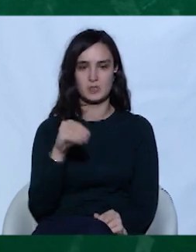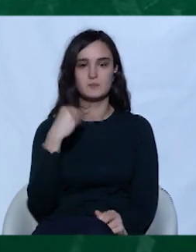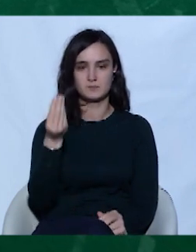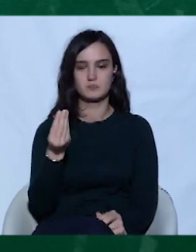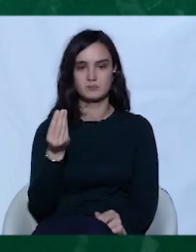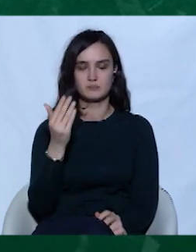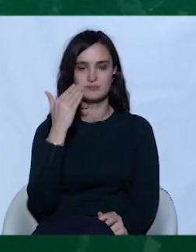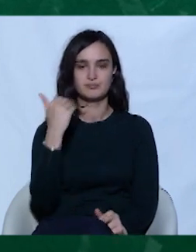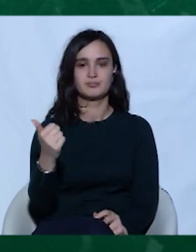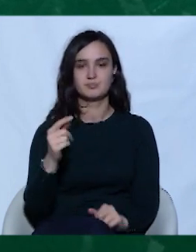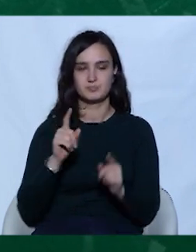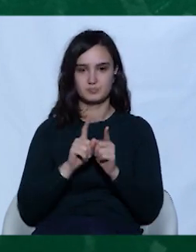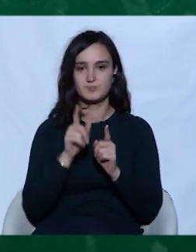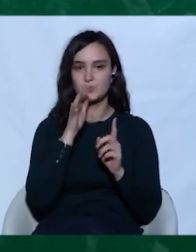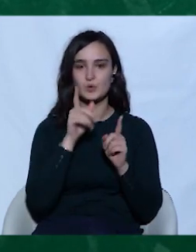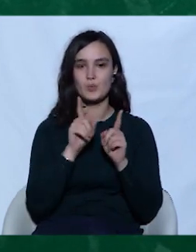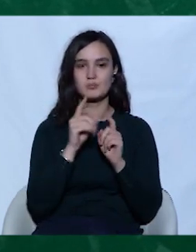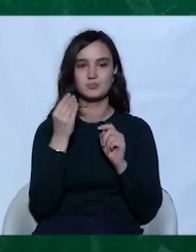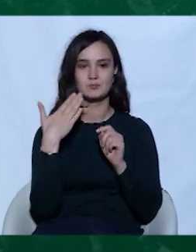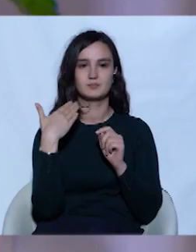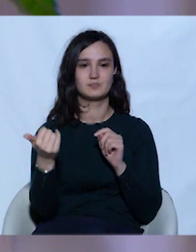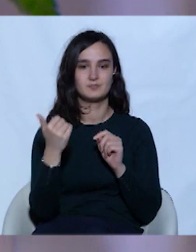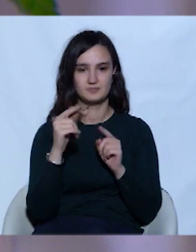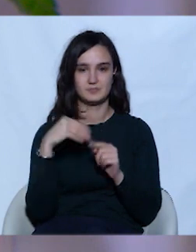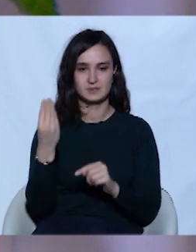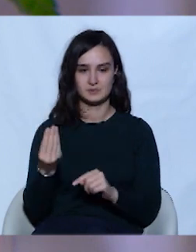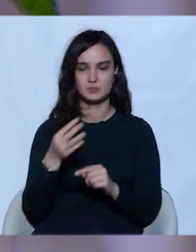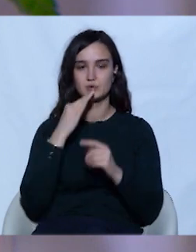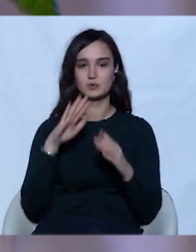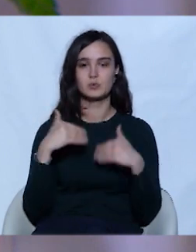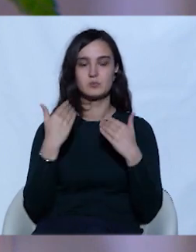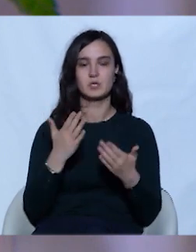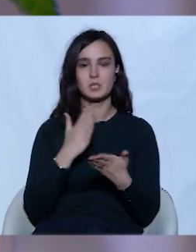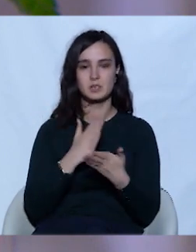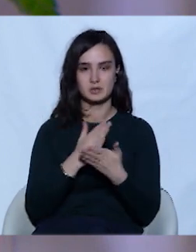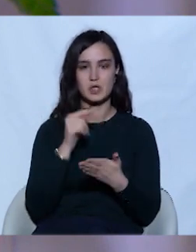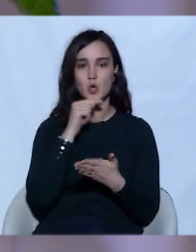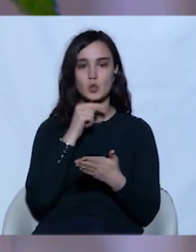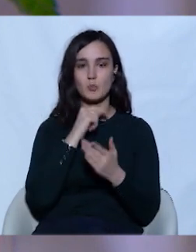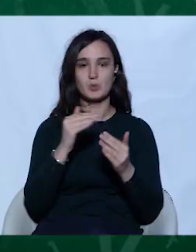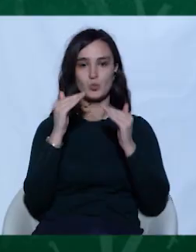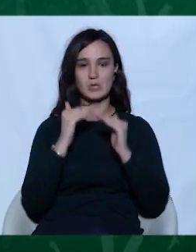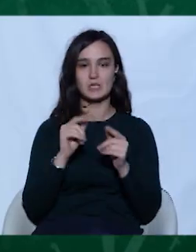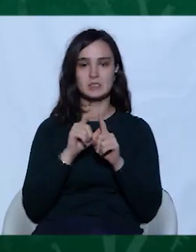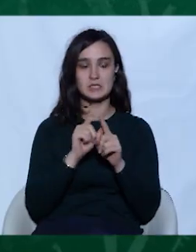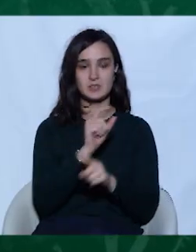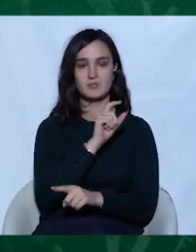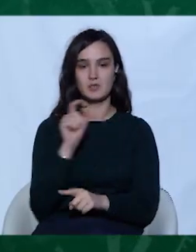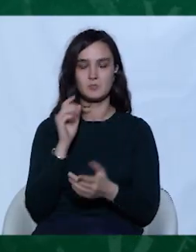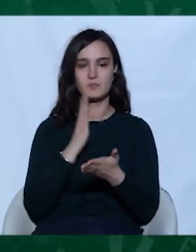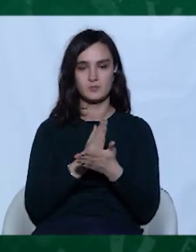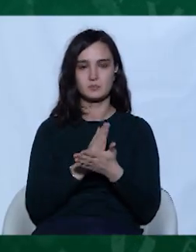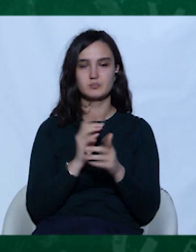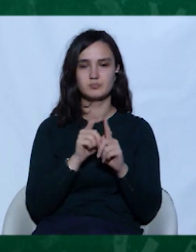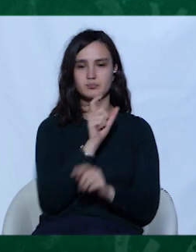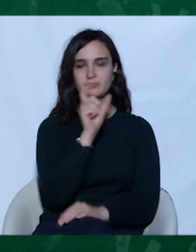something that is none of your business. Our next verb is to